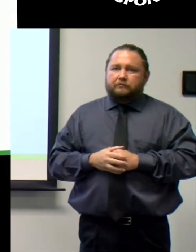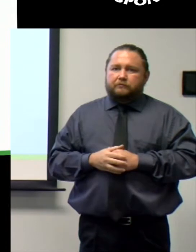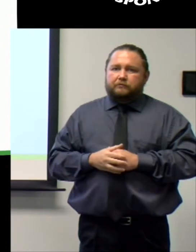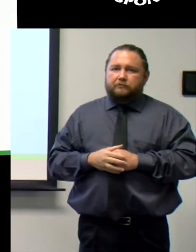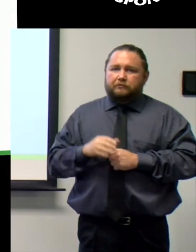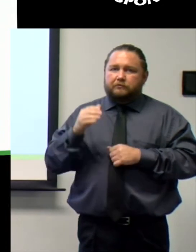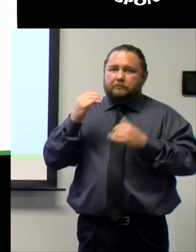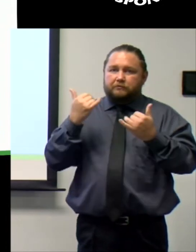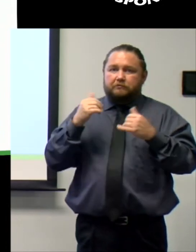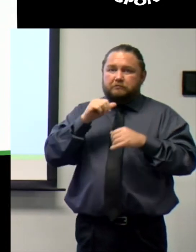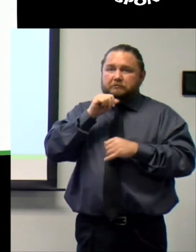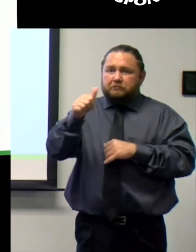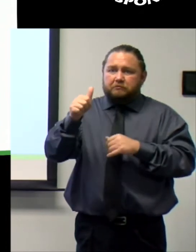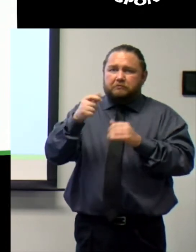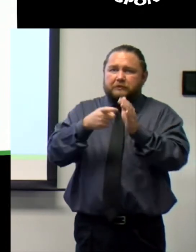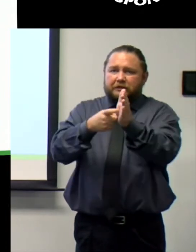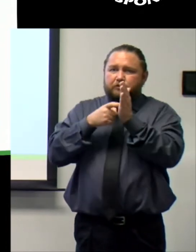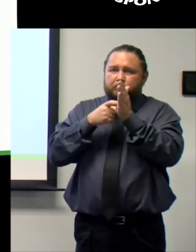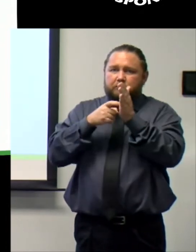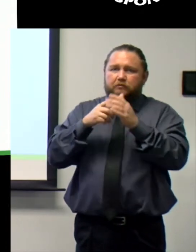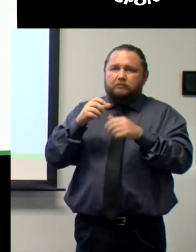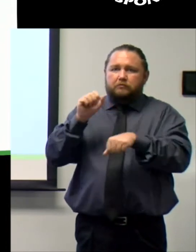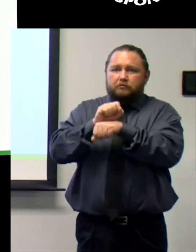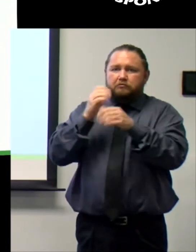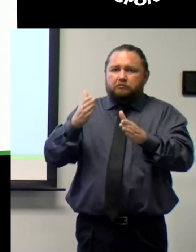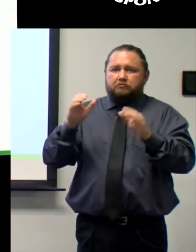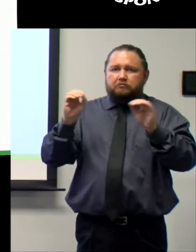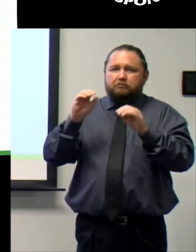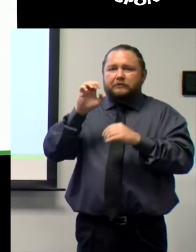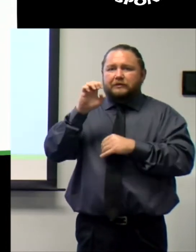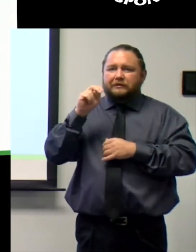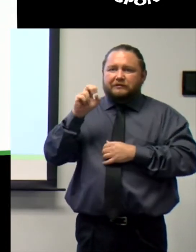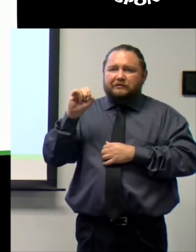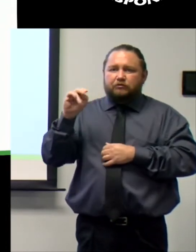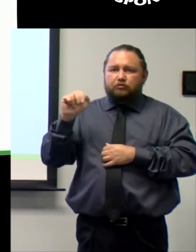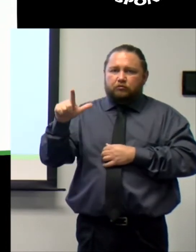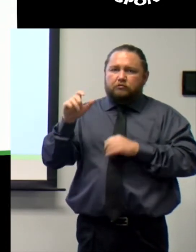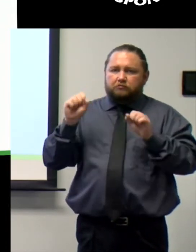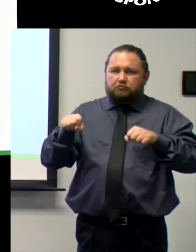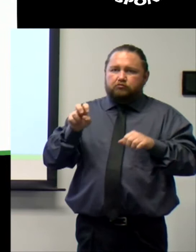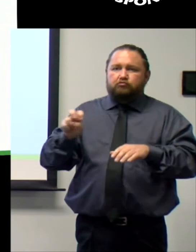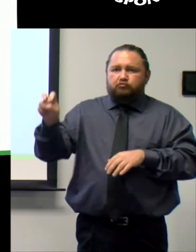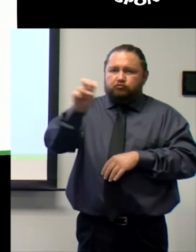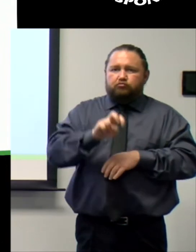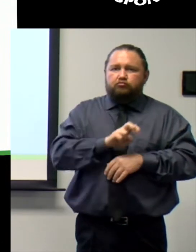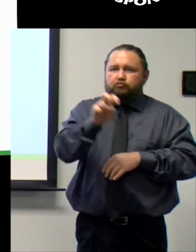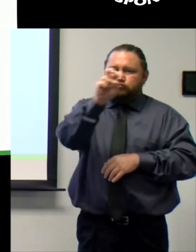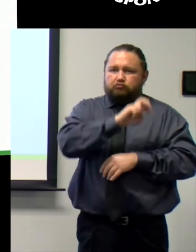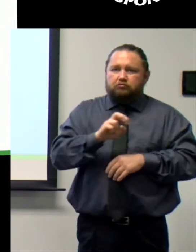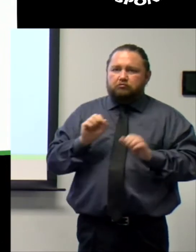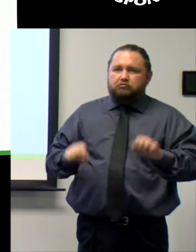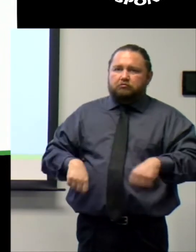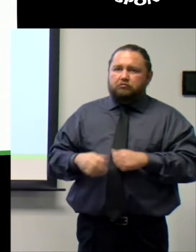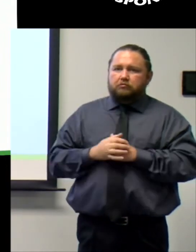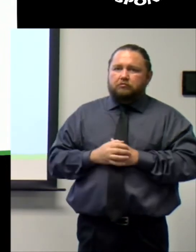should be avoided. Now, we reach phase, and we are, again, close to phase 2 here in New